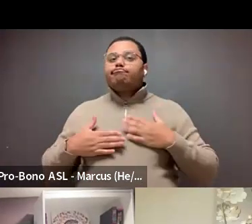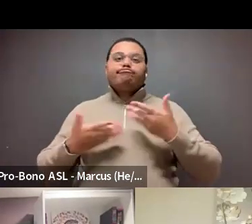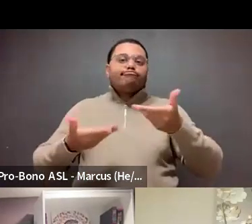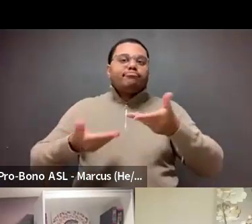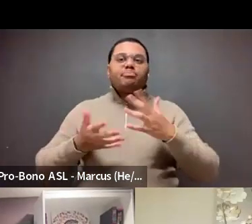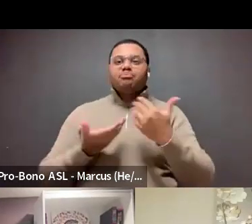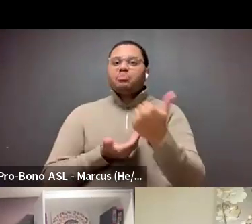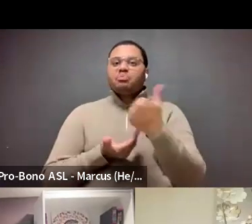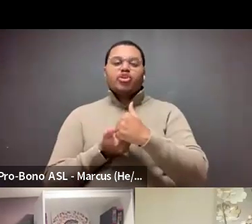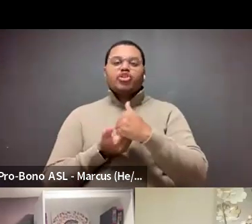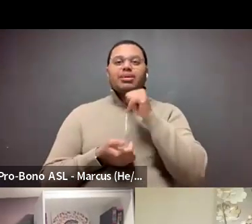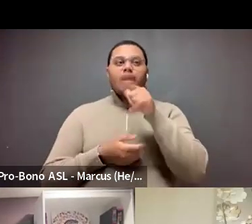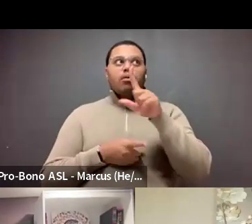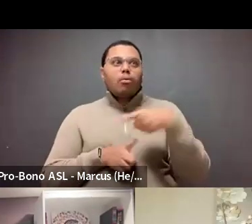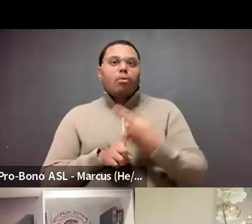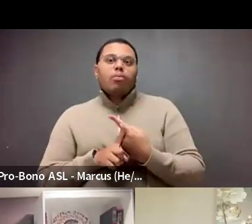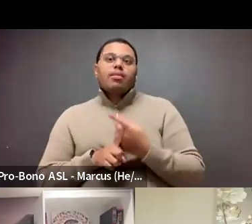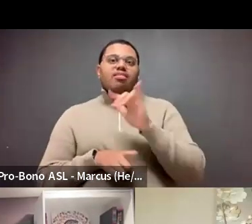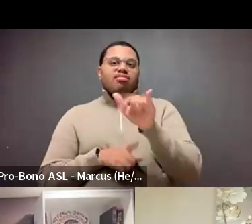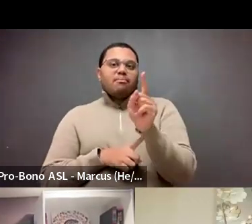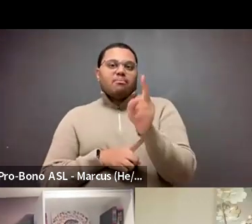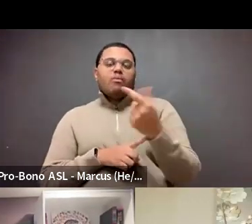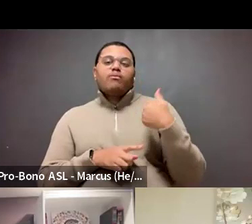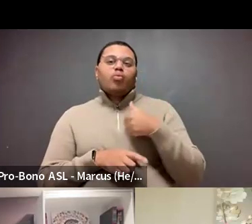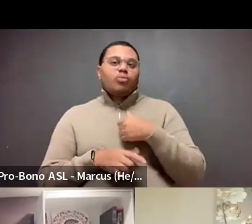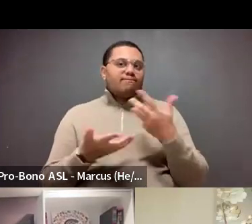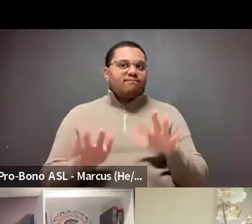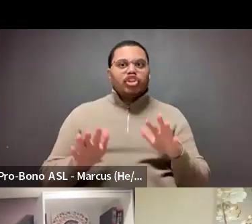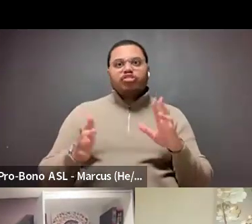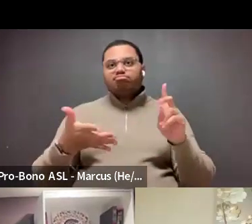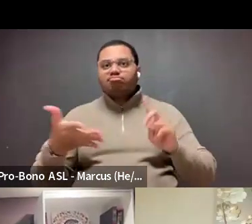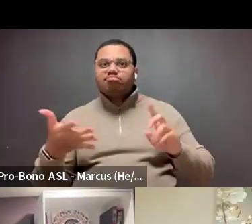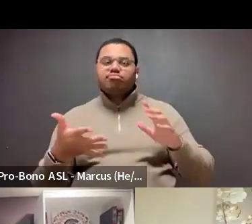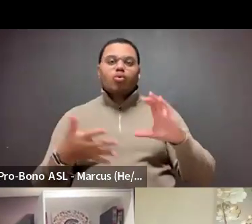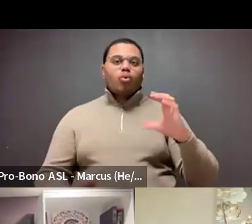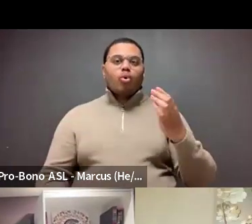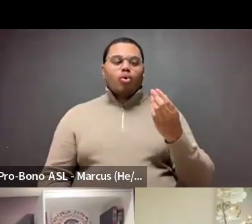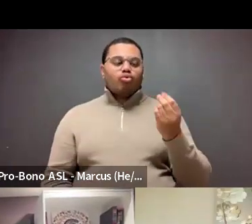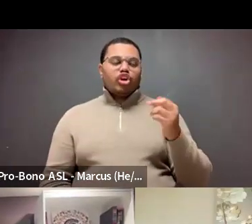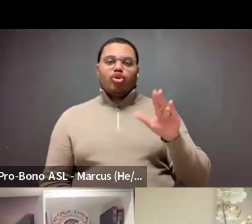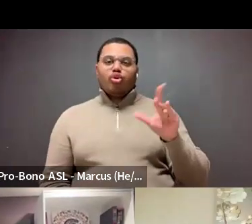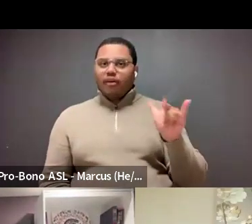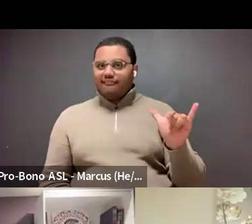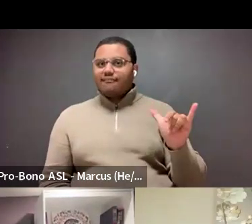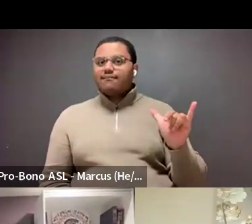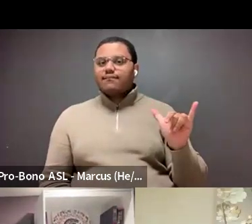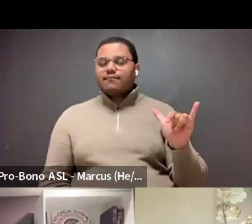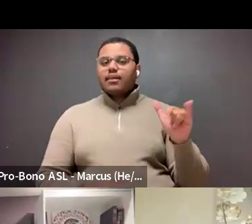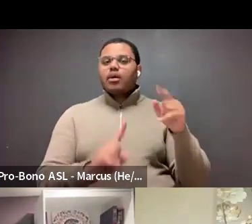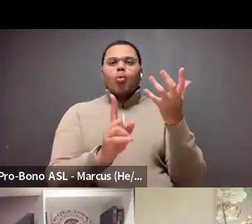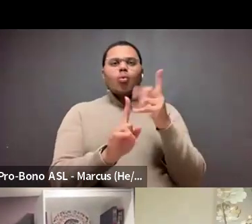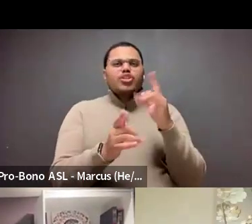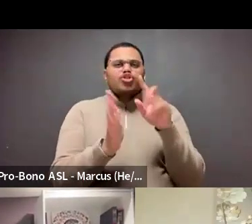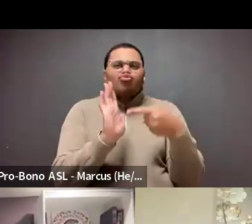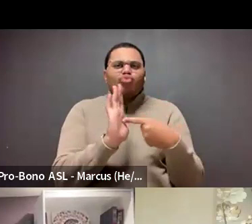that isn't just about like, oh, this moment we choreograph, but like, I said, like, what is the role of touch in this play? What,